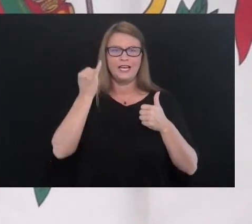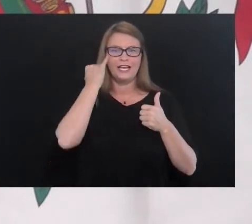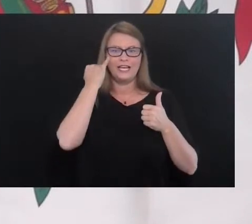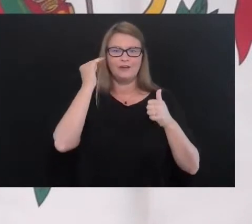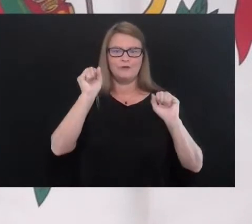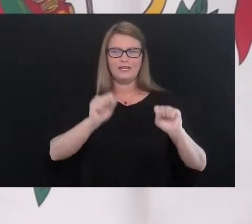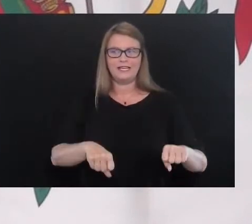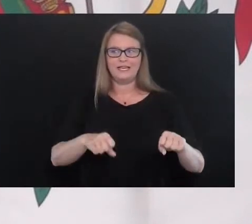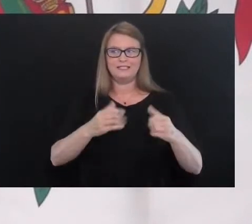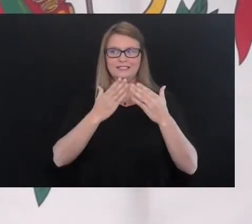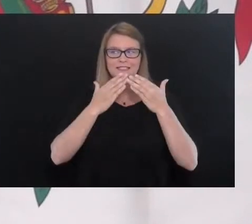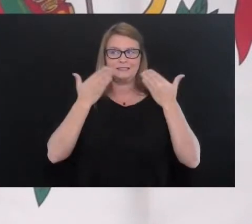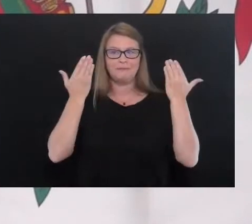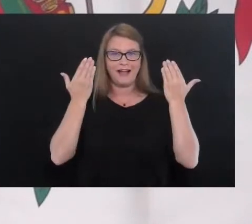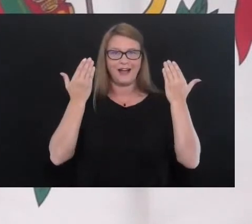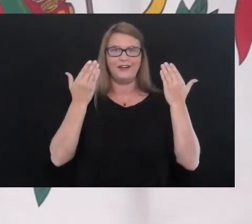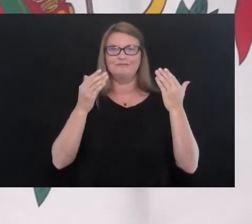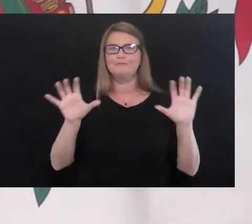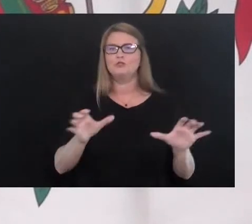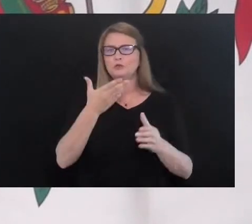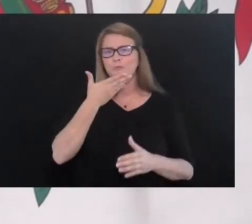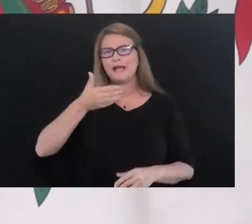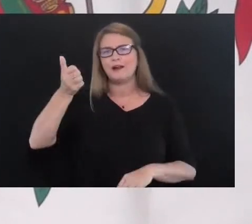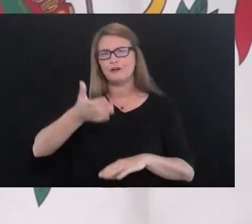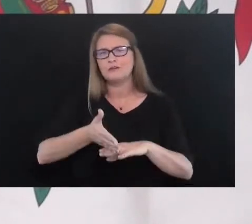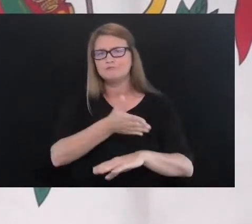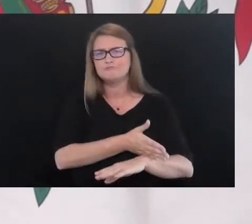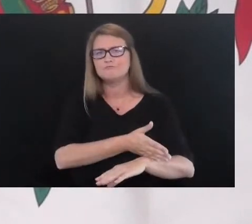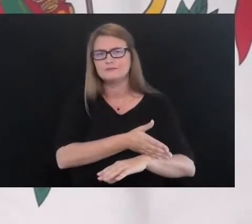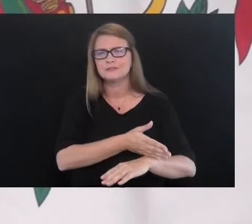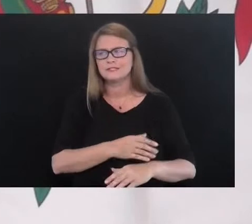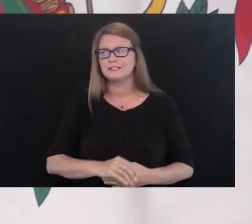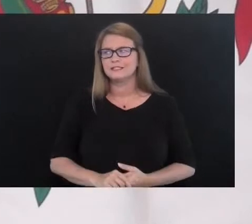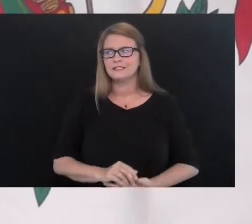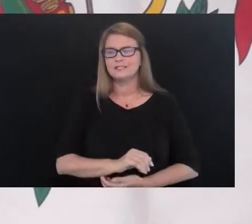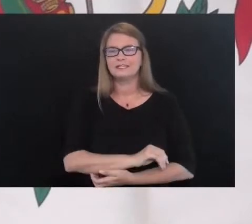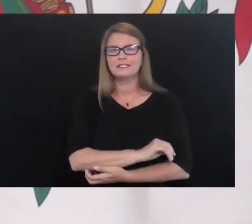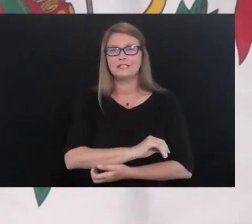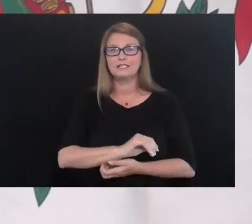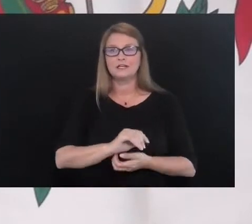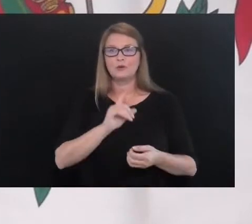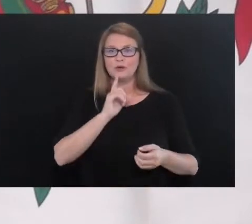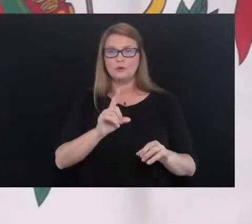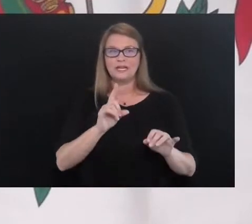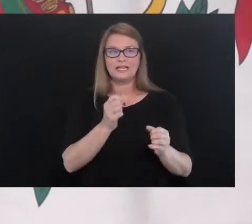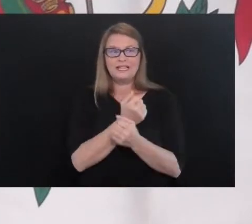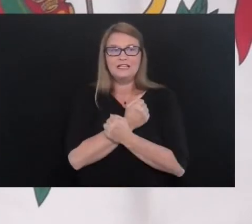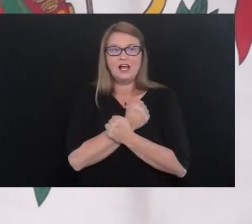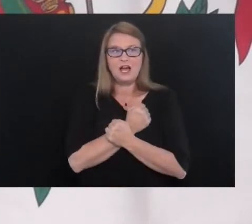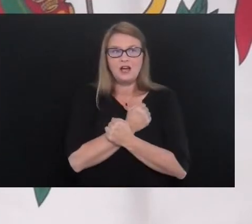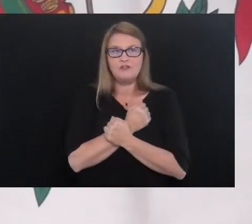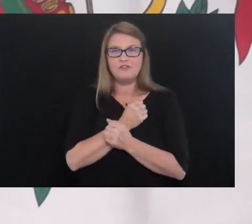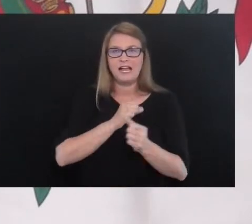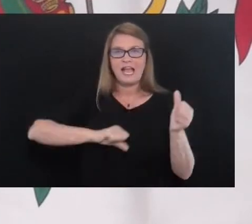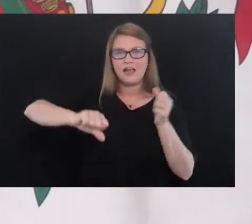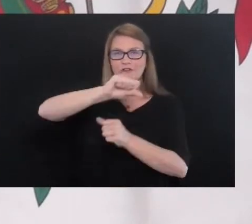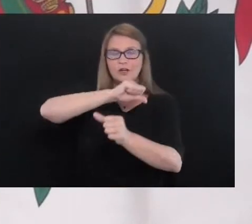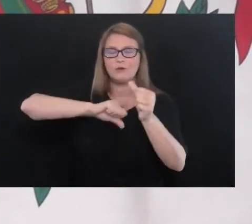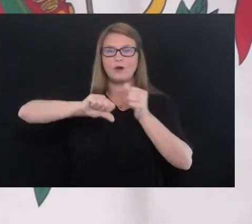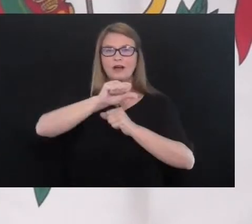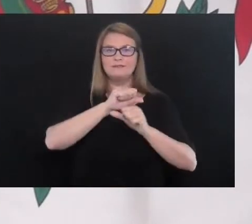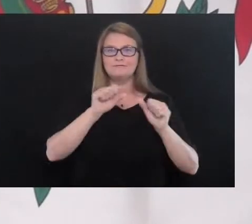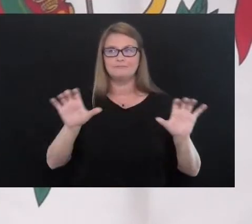a smile, it'll be better. And from the standpoint of loving everyone and getting through it, that's what we should